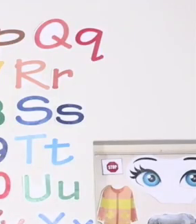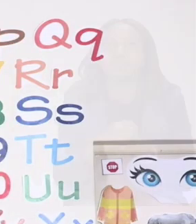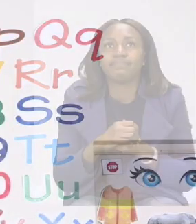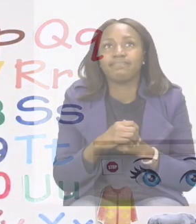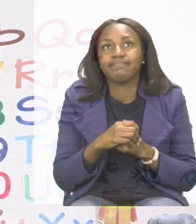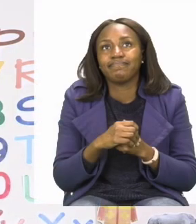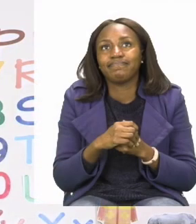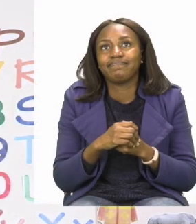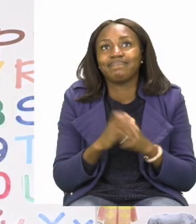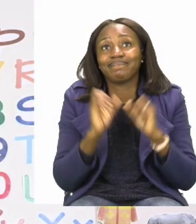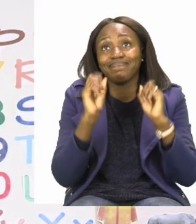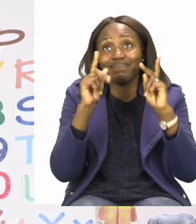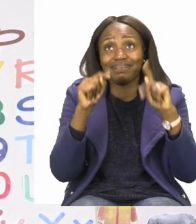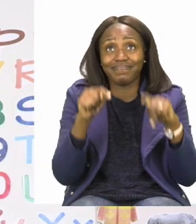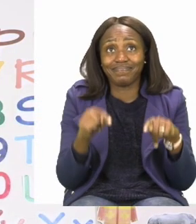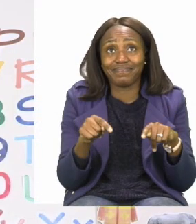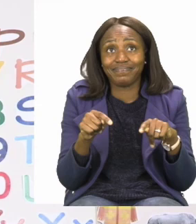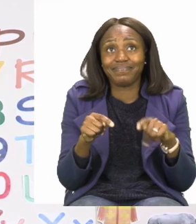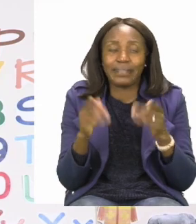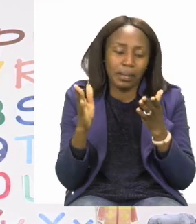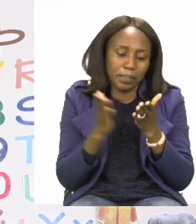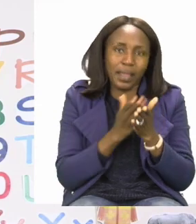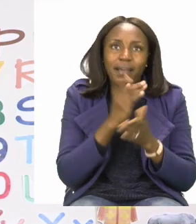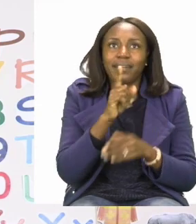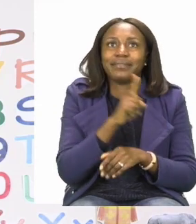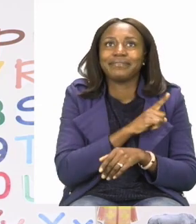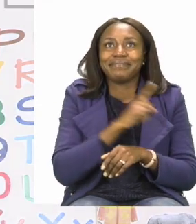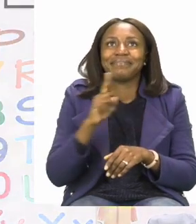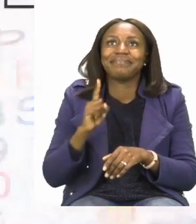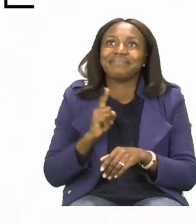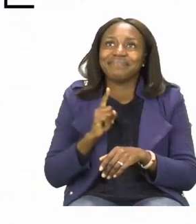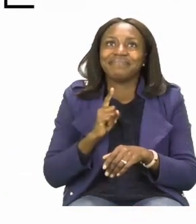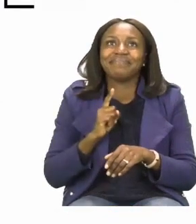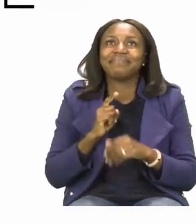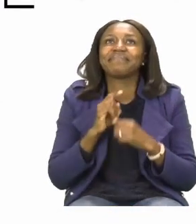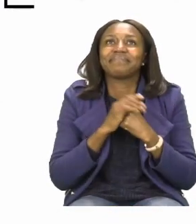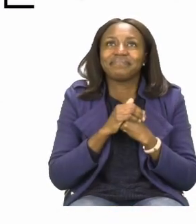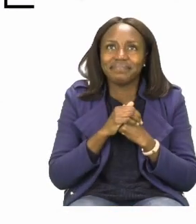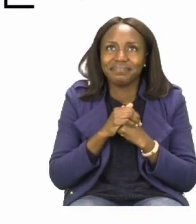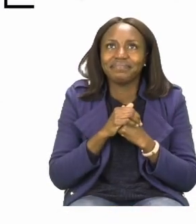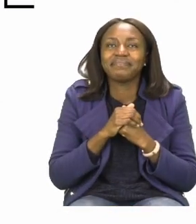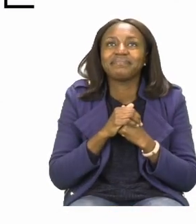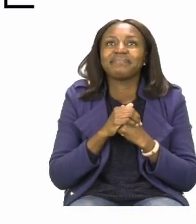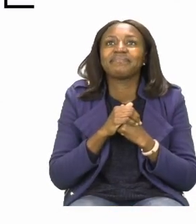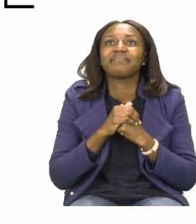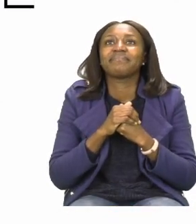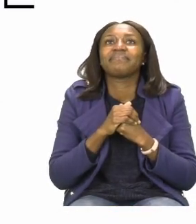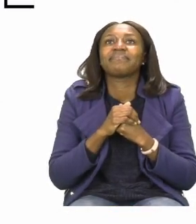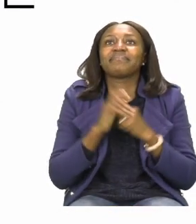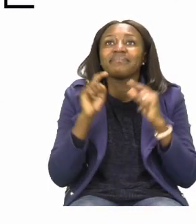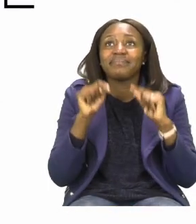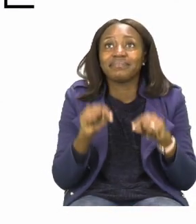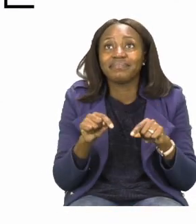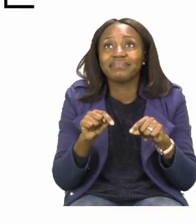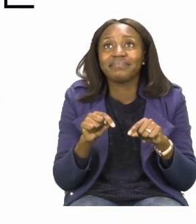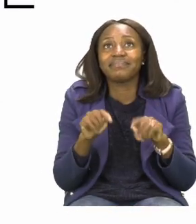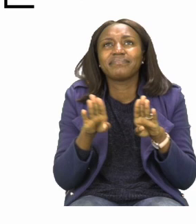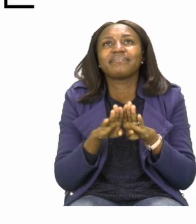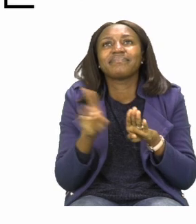For our lesson now, boys and girls, let's all turn to page 11. On page 11, we are going to be